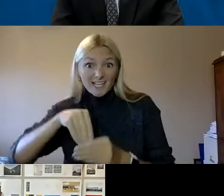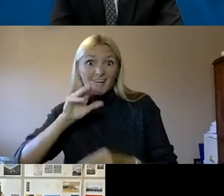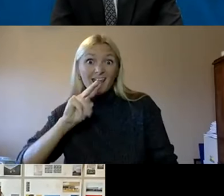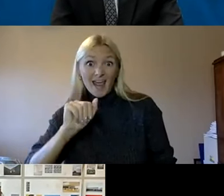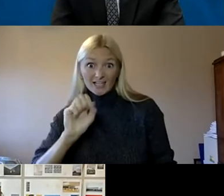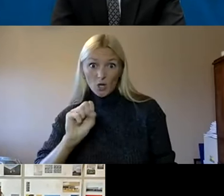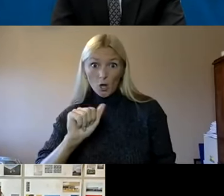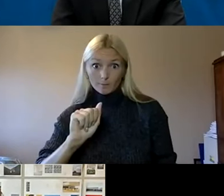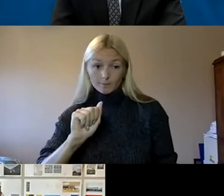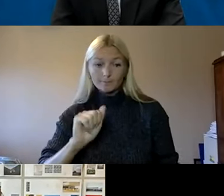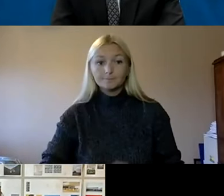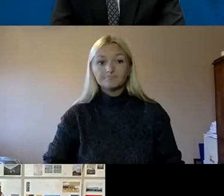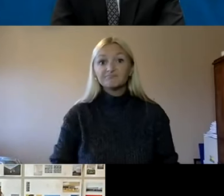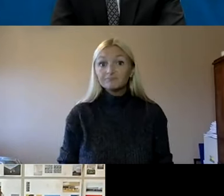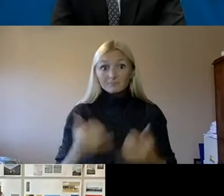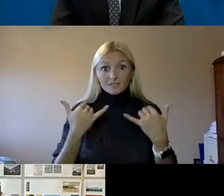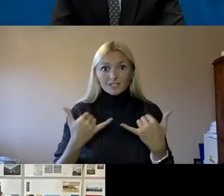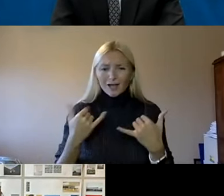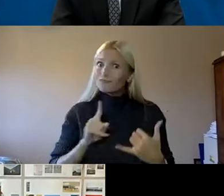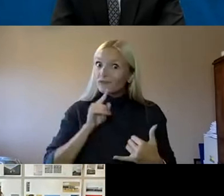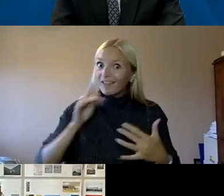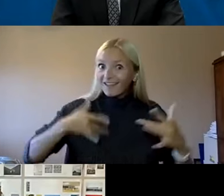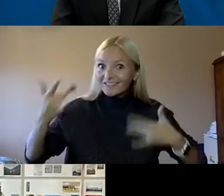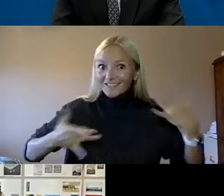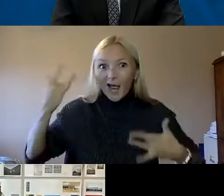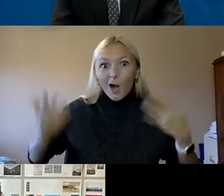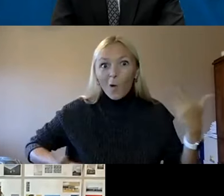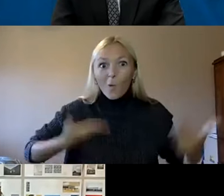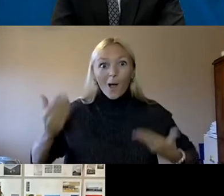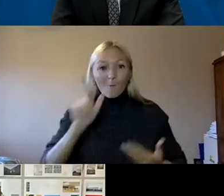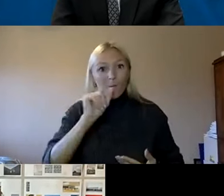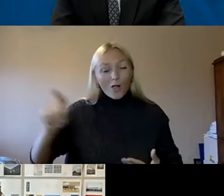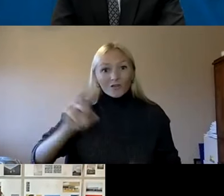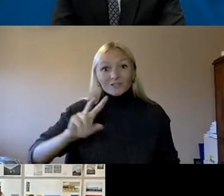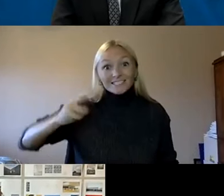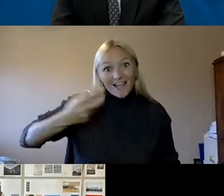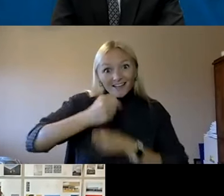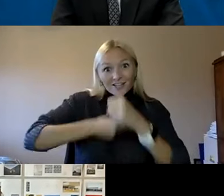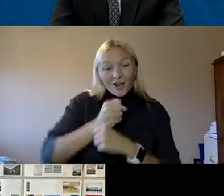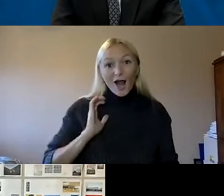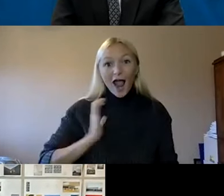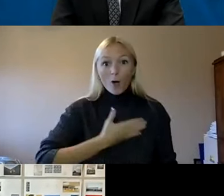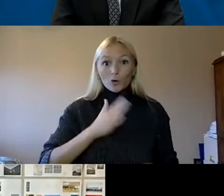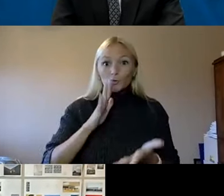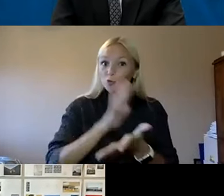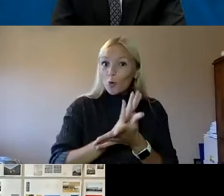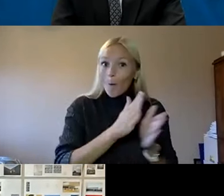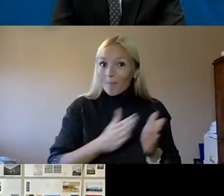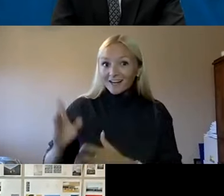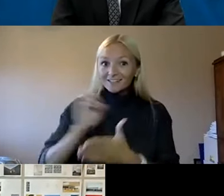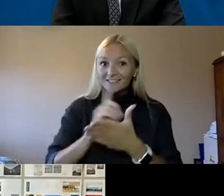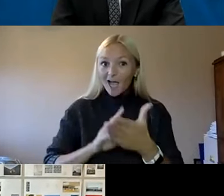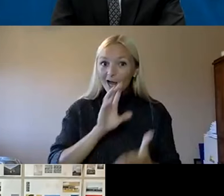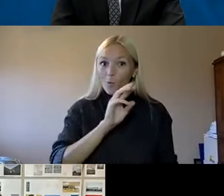County. So today we are very excited to welcome all of you to the second year of our school planning and design webinar